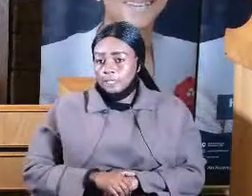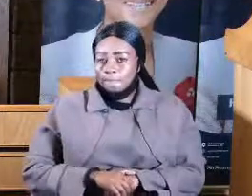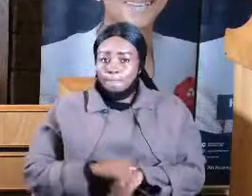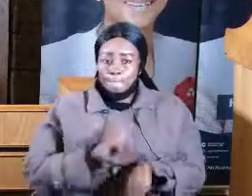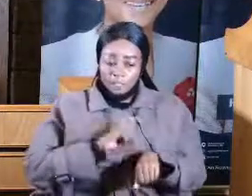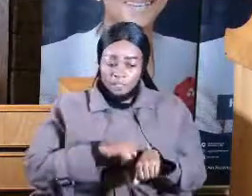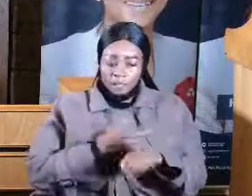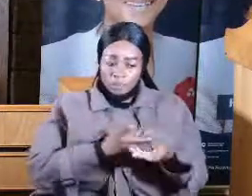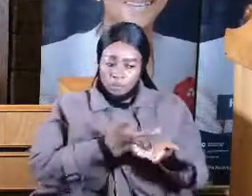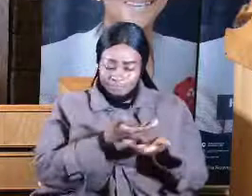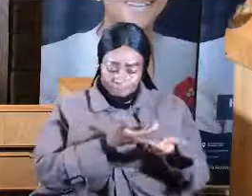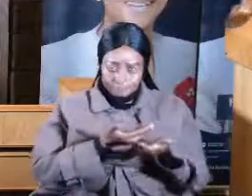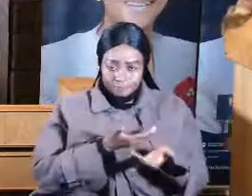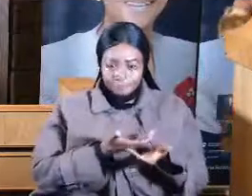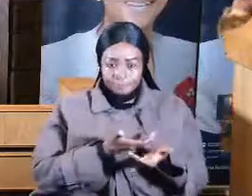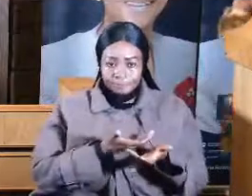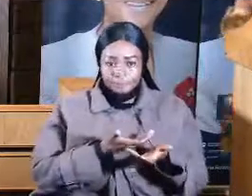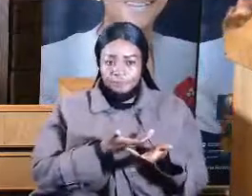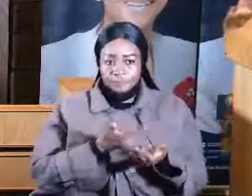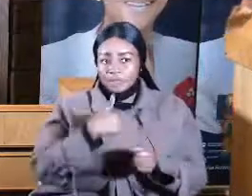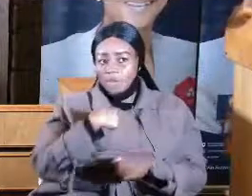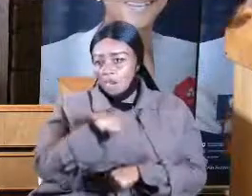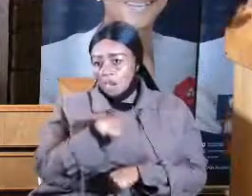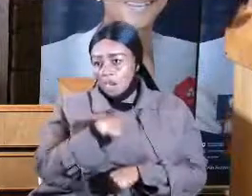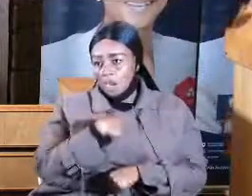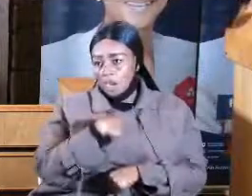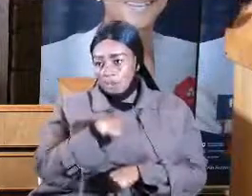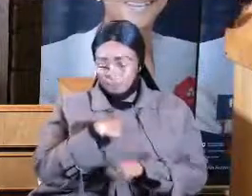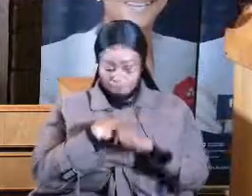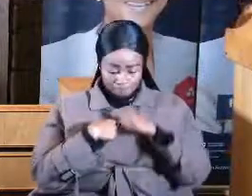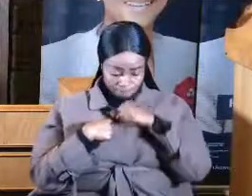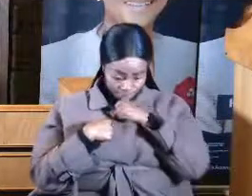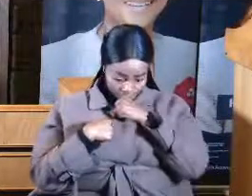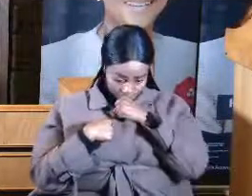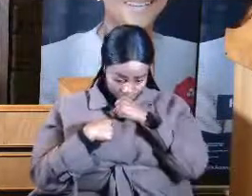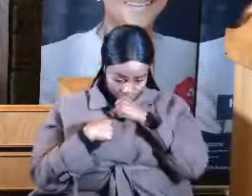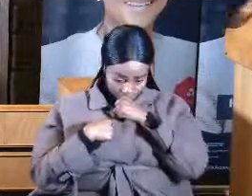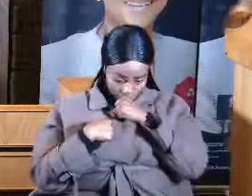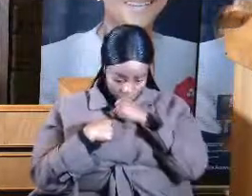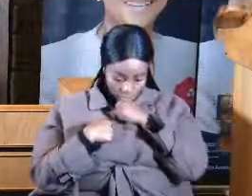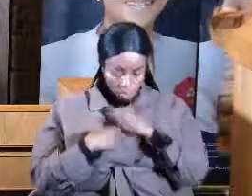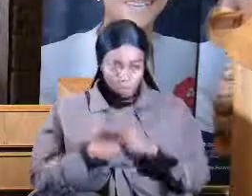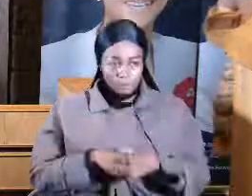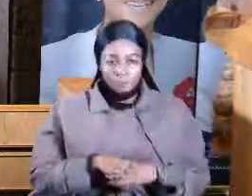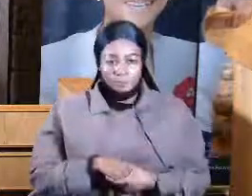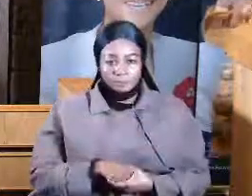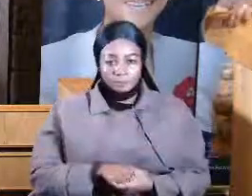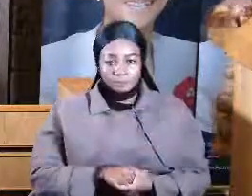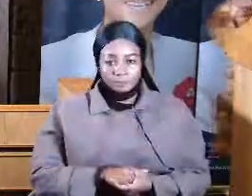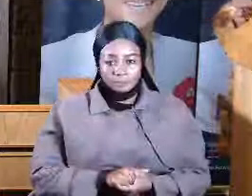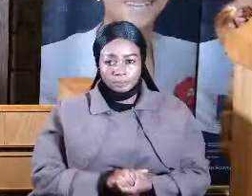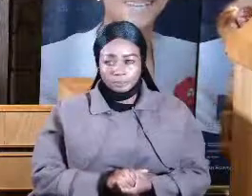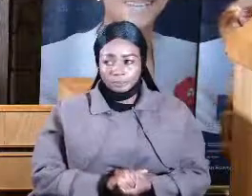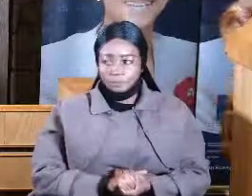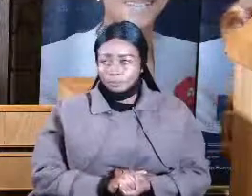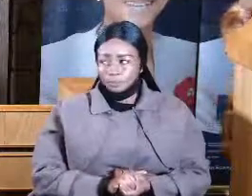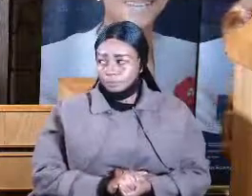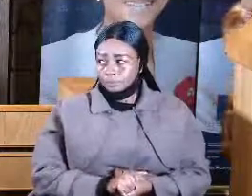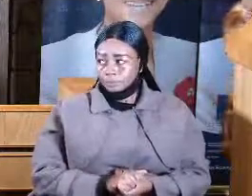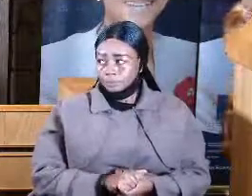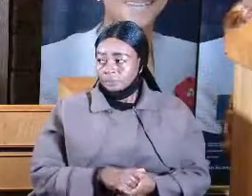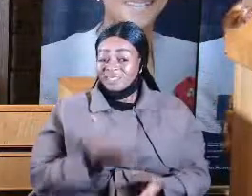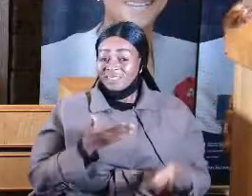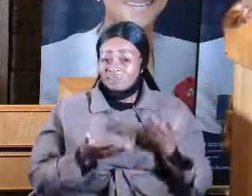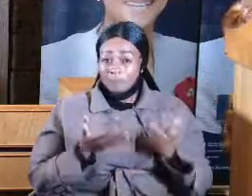that part. I'm doing so, my honorables, because if there could be some